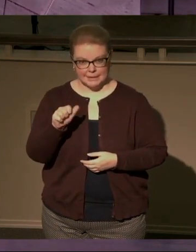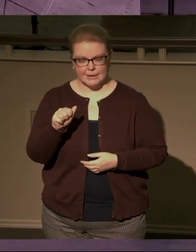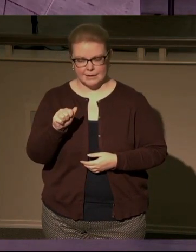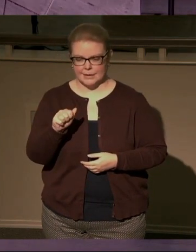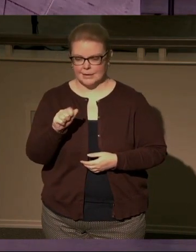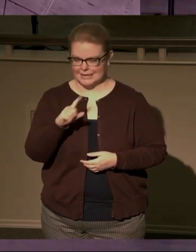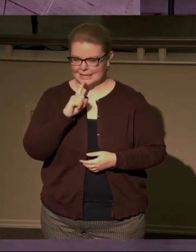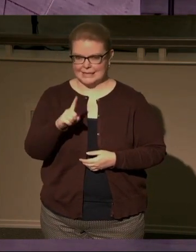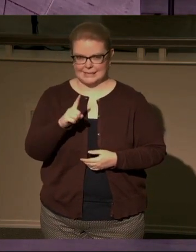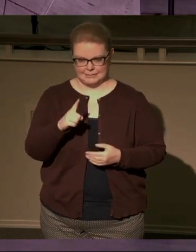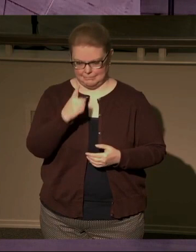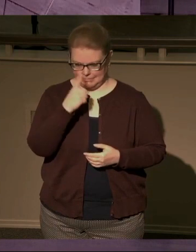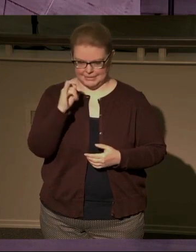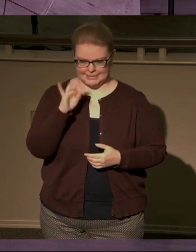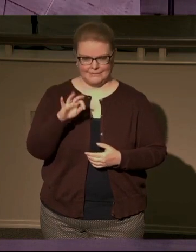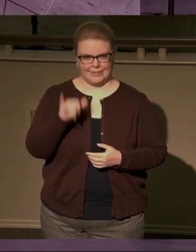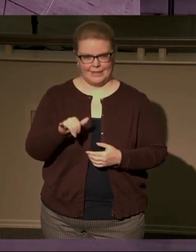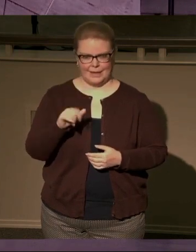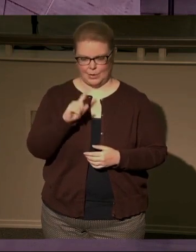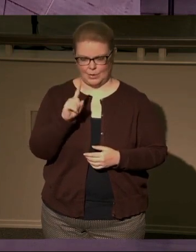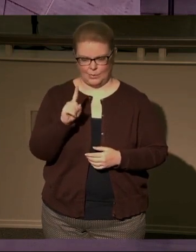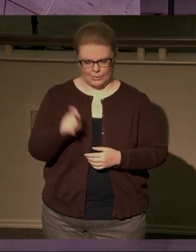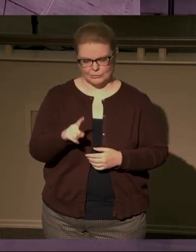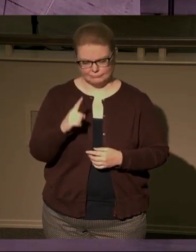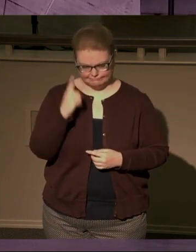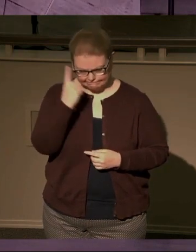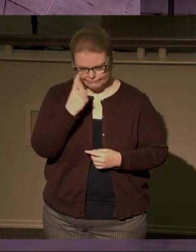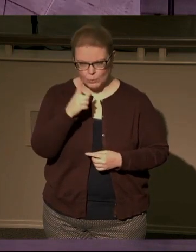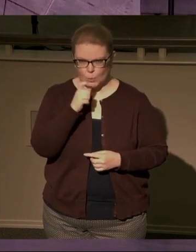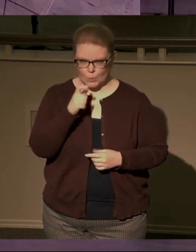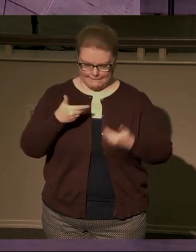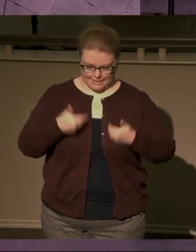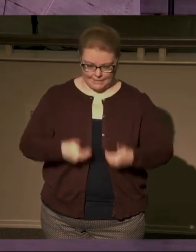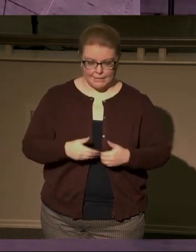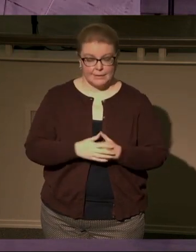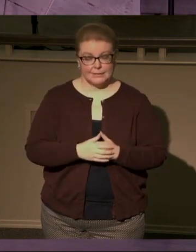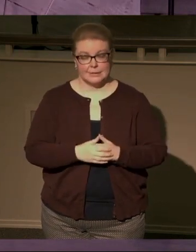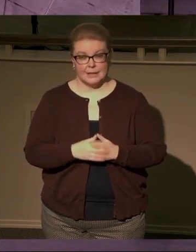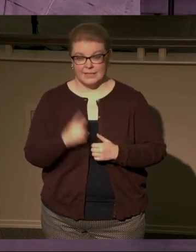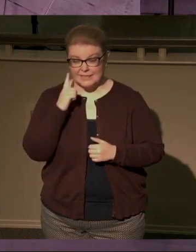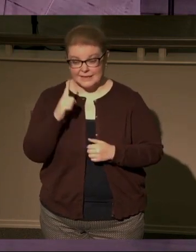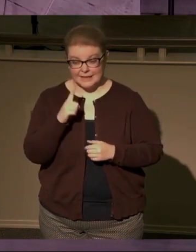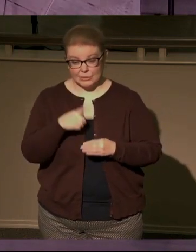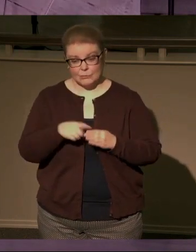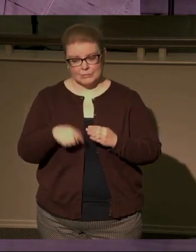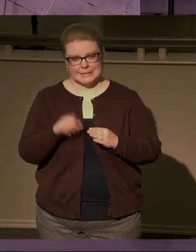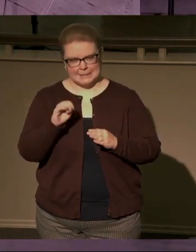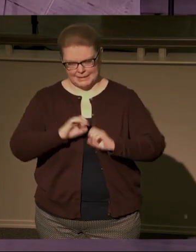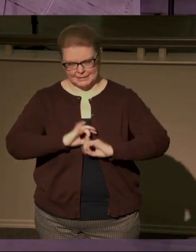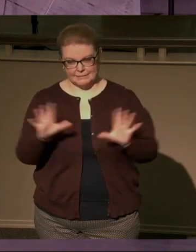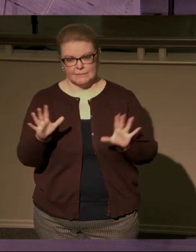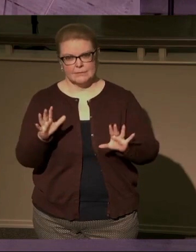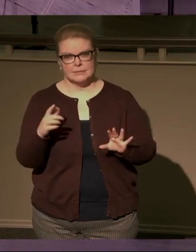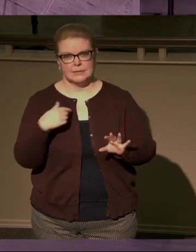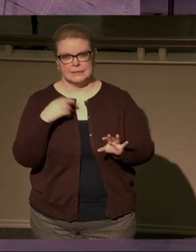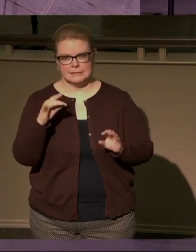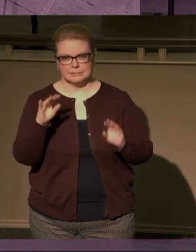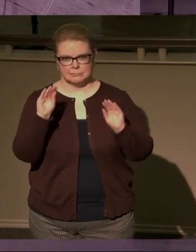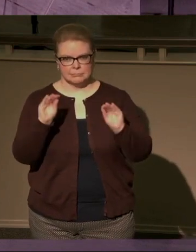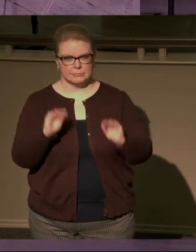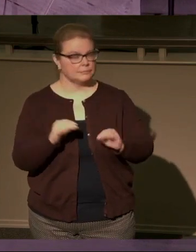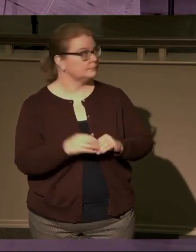question. And I believe it has devastating effect. Now, I put two things together. Here is up